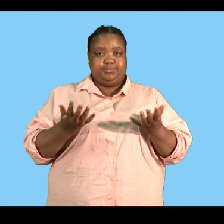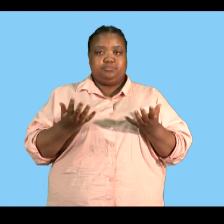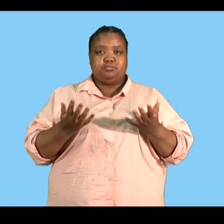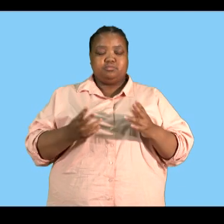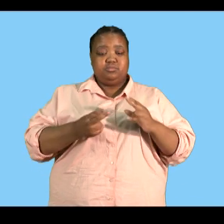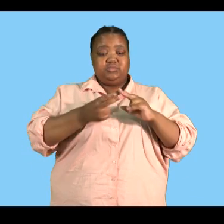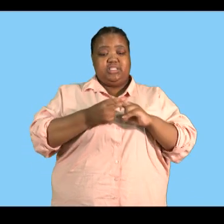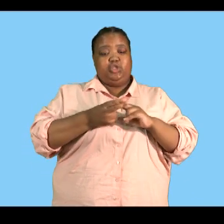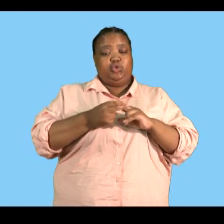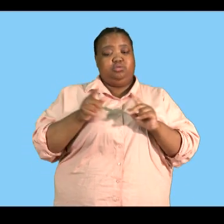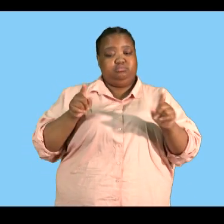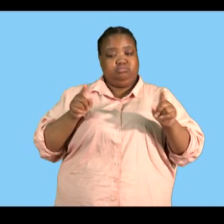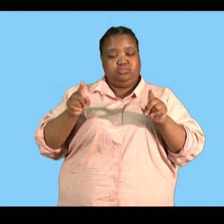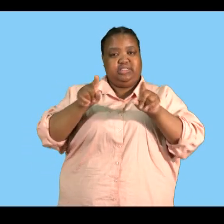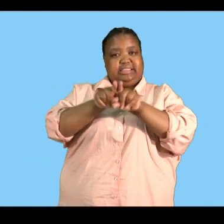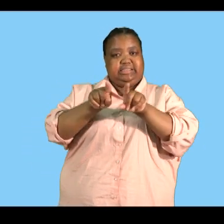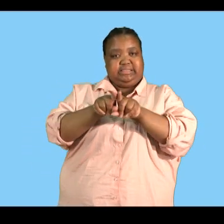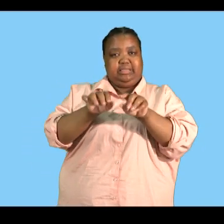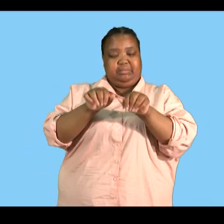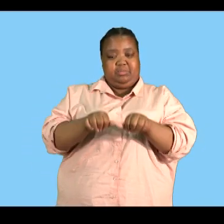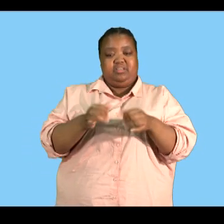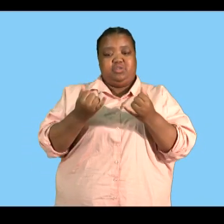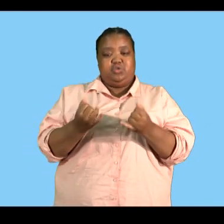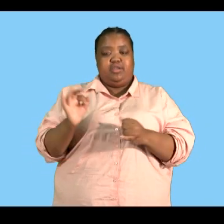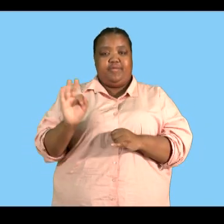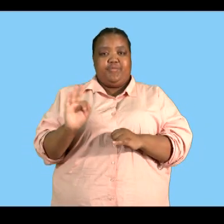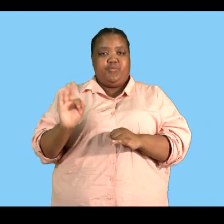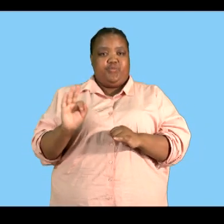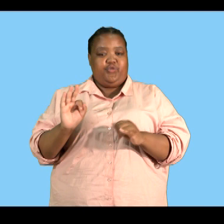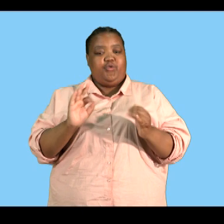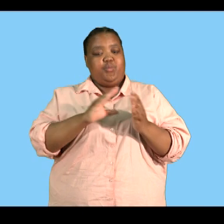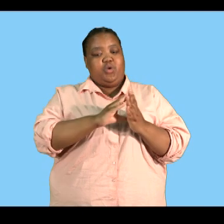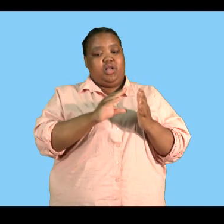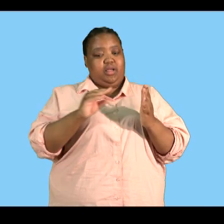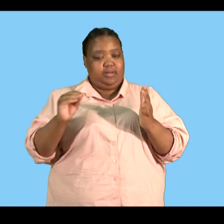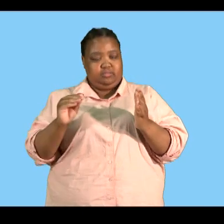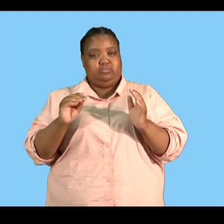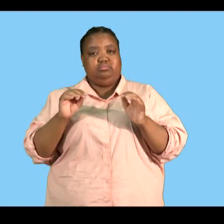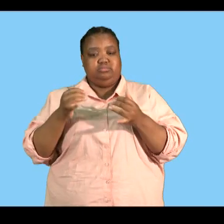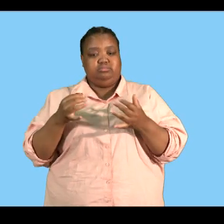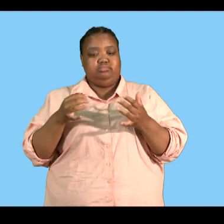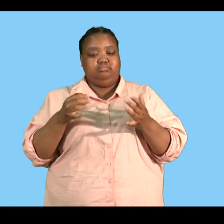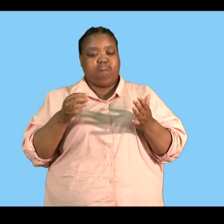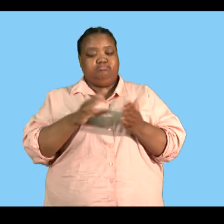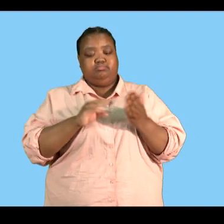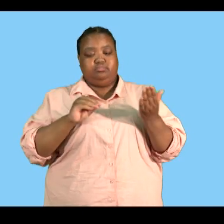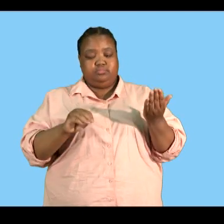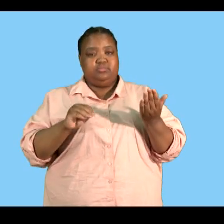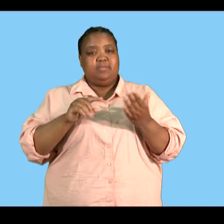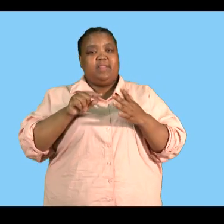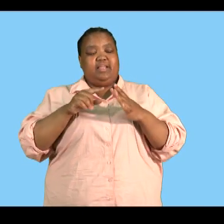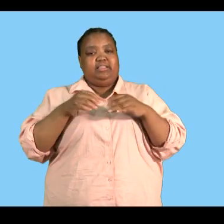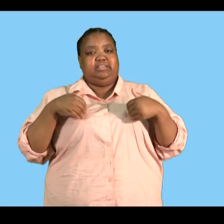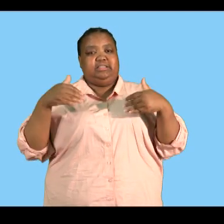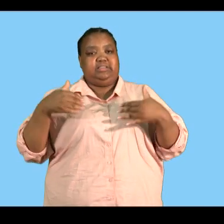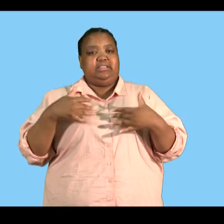both our units are the same. Now we can go to our formula, substitute, and start working out. Now,